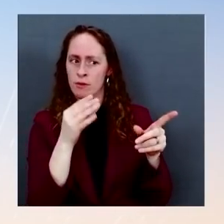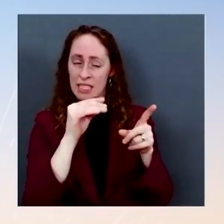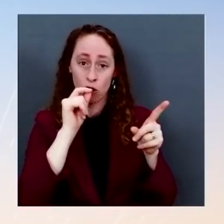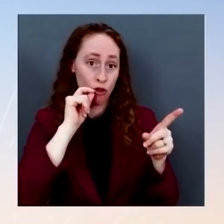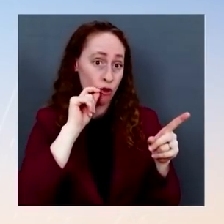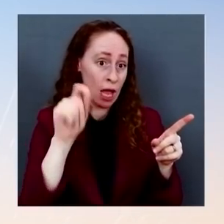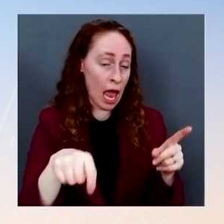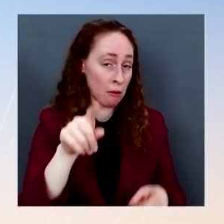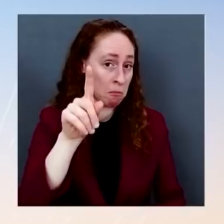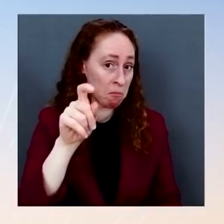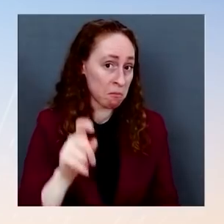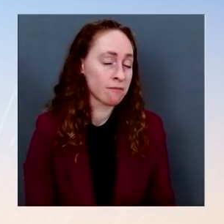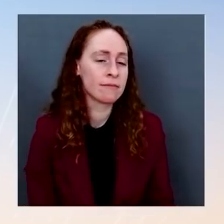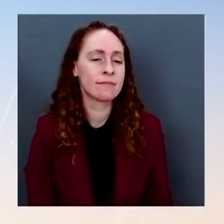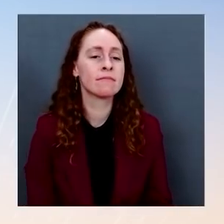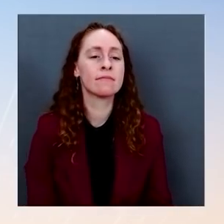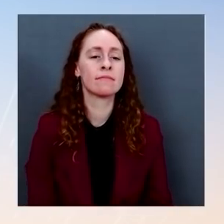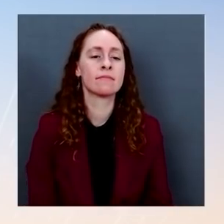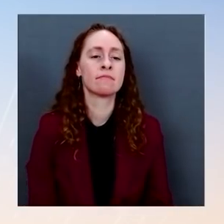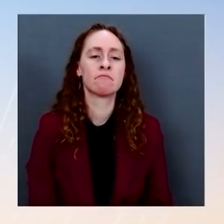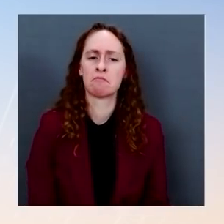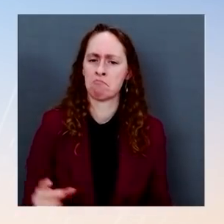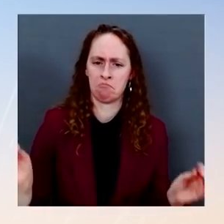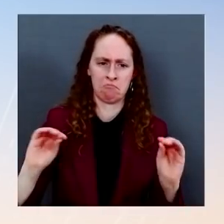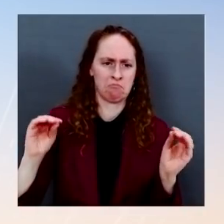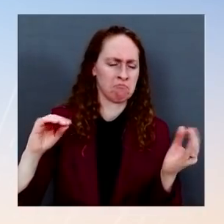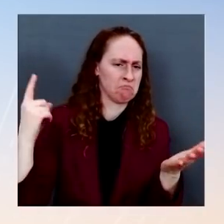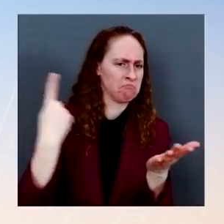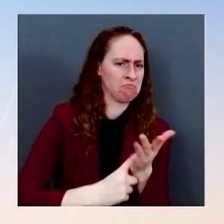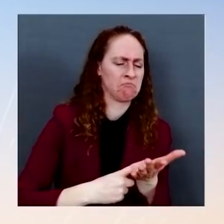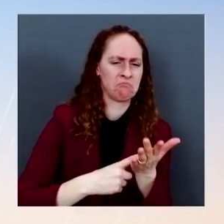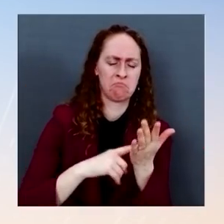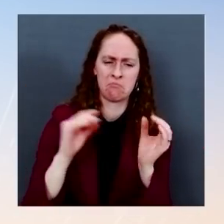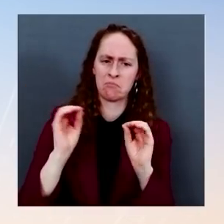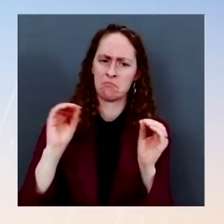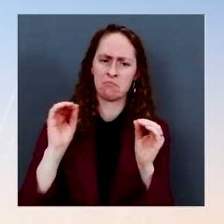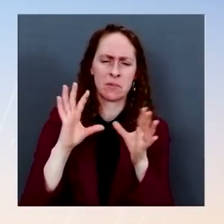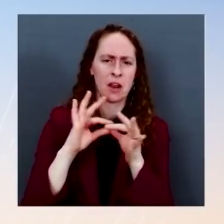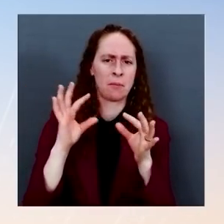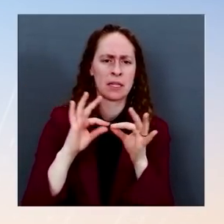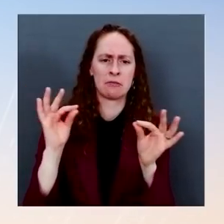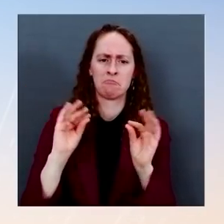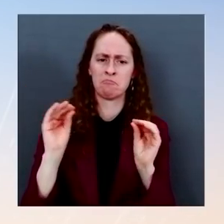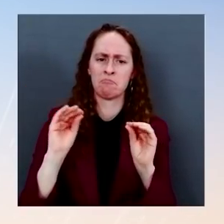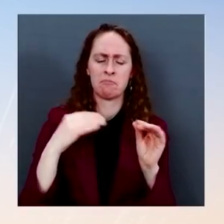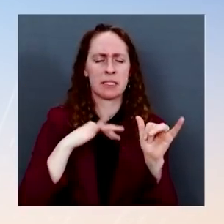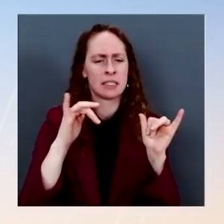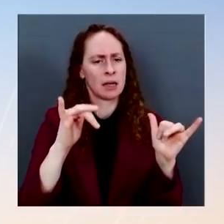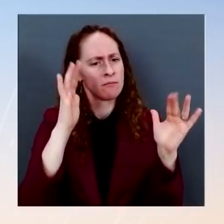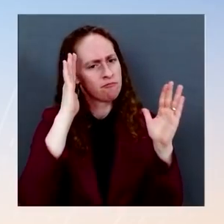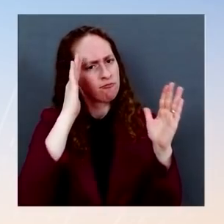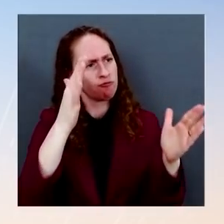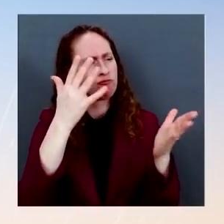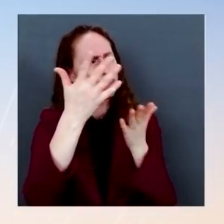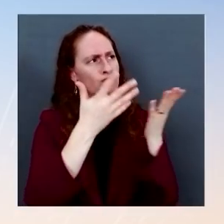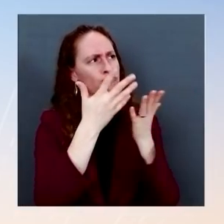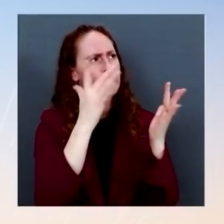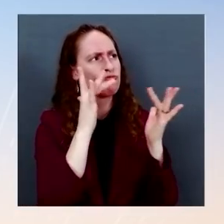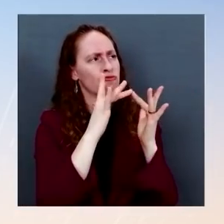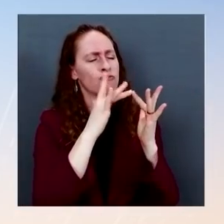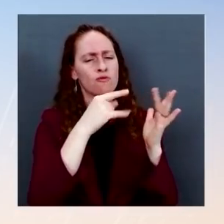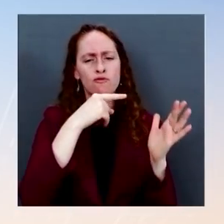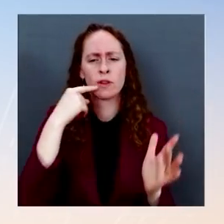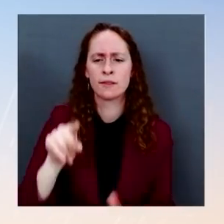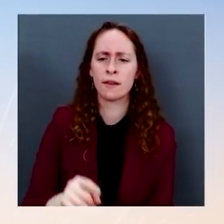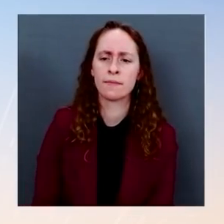that, I don't have anything to preview. Let's go just Ebony in the middle, and we'll wrap it up. Thank you. Just two quick questions. I know that the White House has said in the